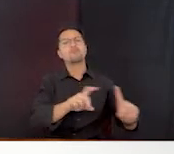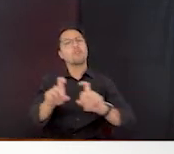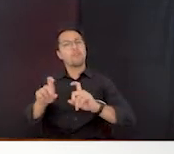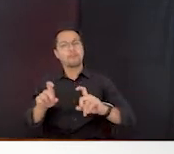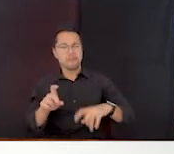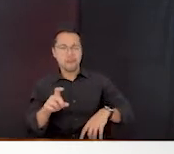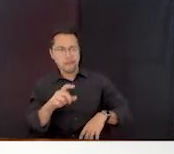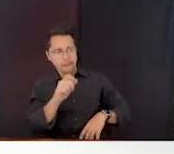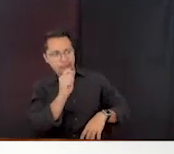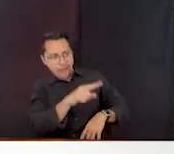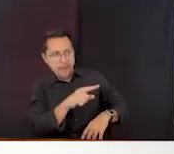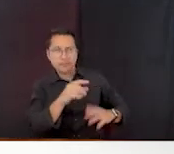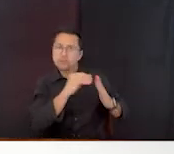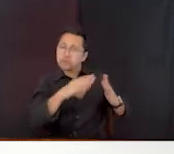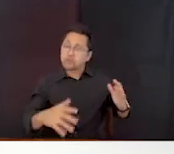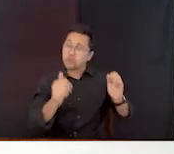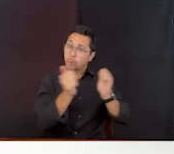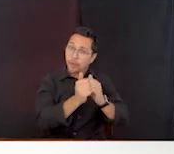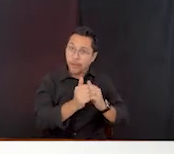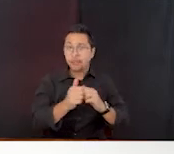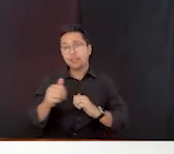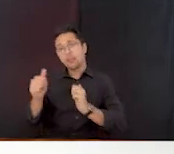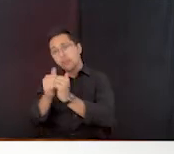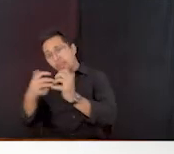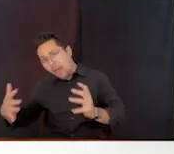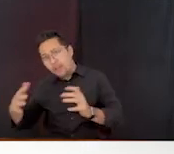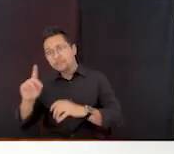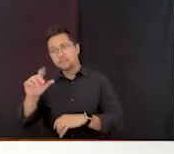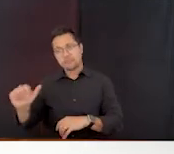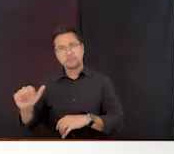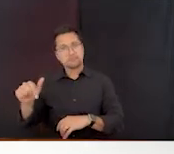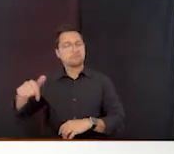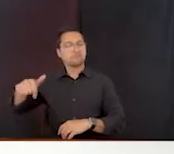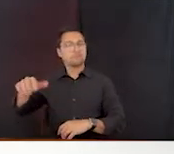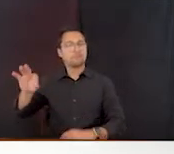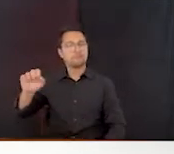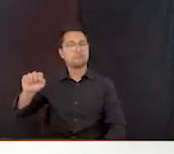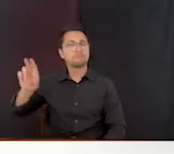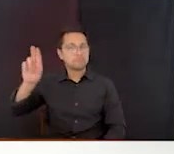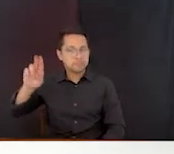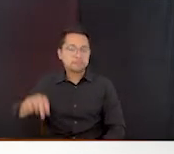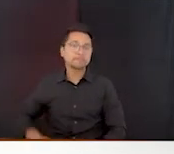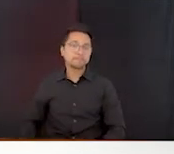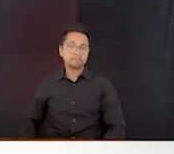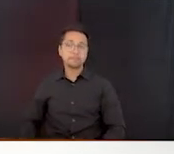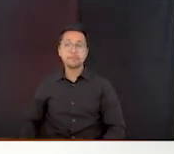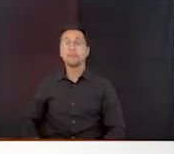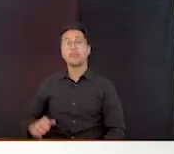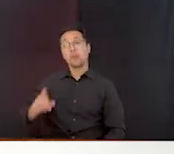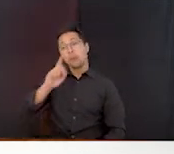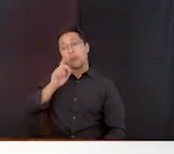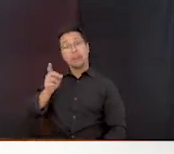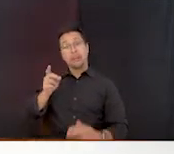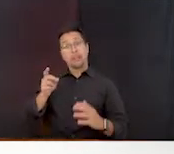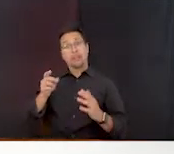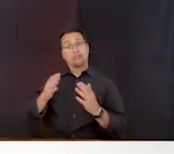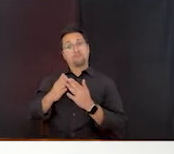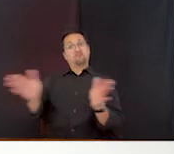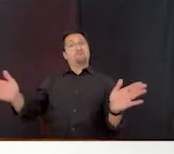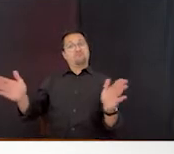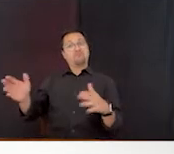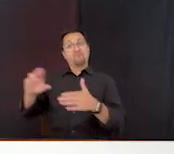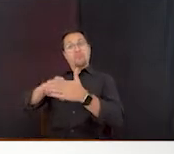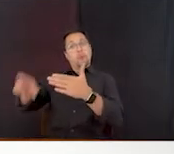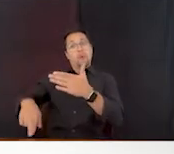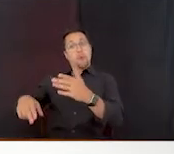on during this time of need. And so we tried to quantitatively test these perspectives, constructing a